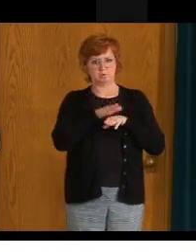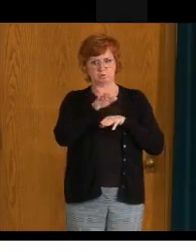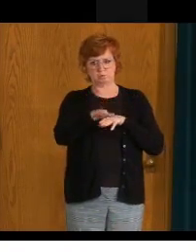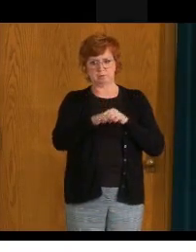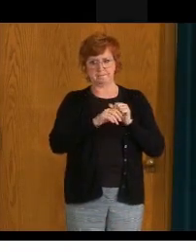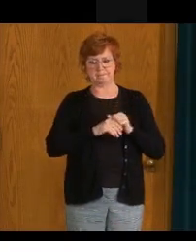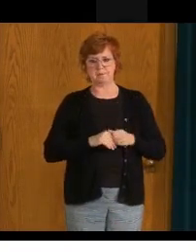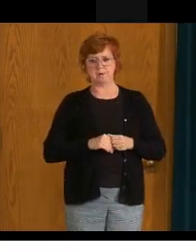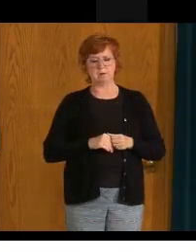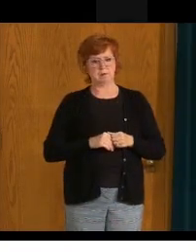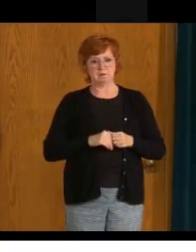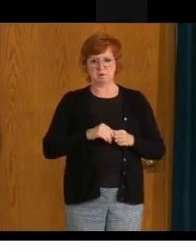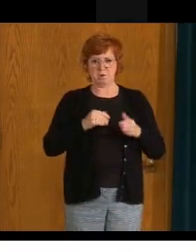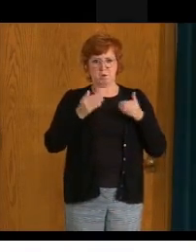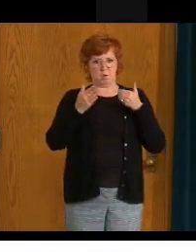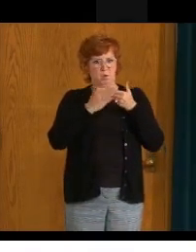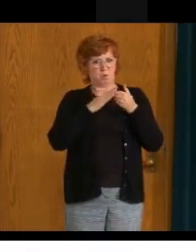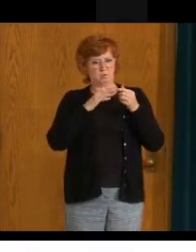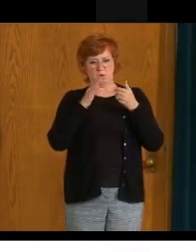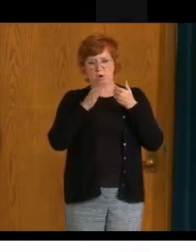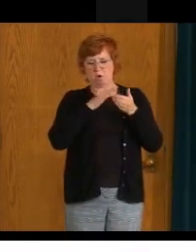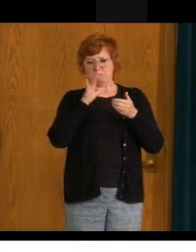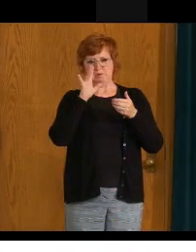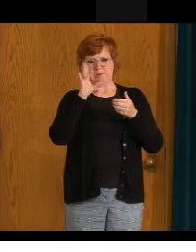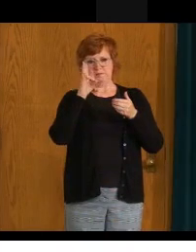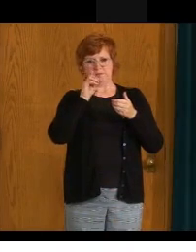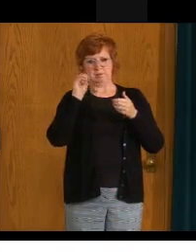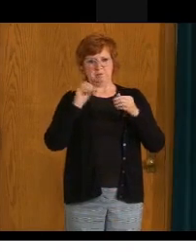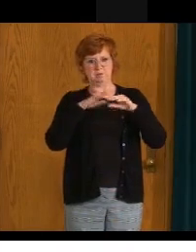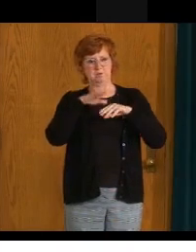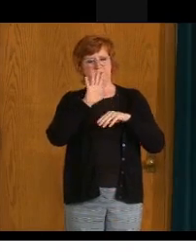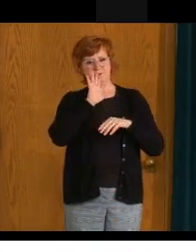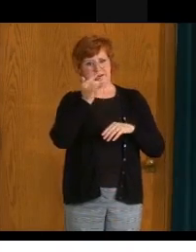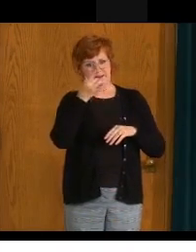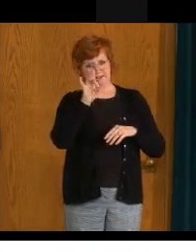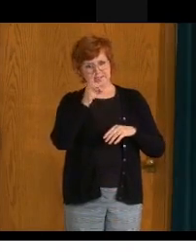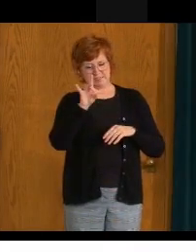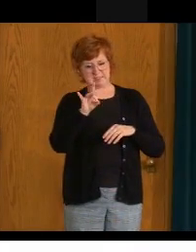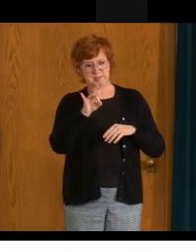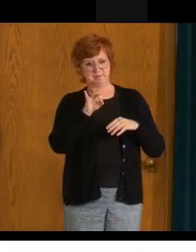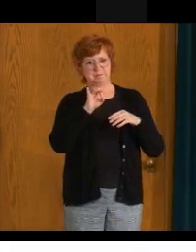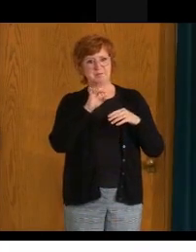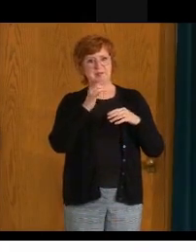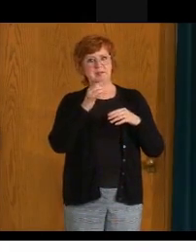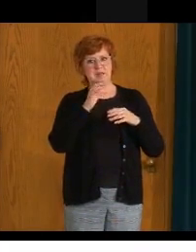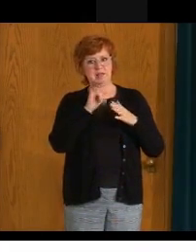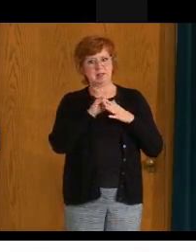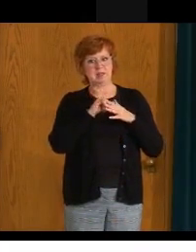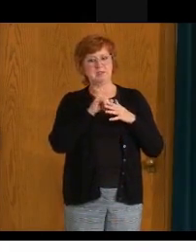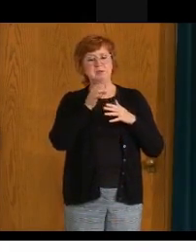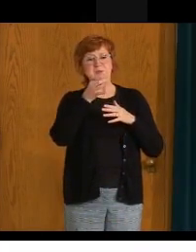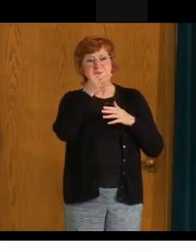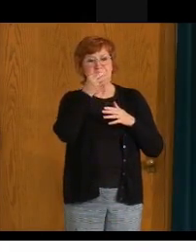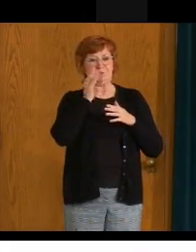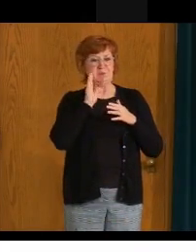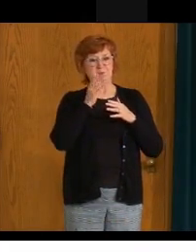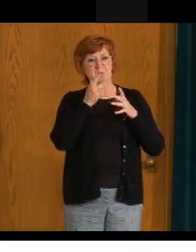3 target for 70% of those 18 years and older. We're looking at the next target to achieve full